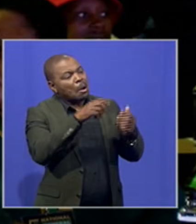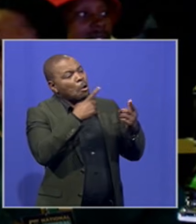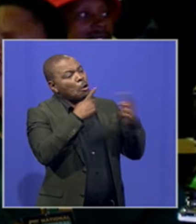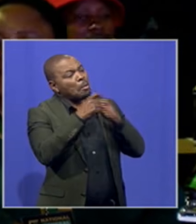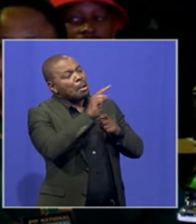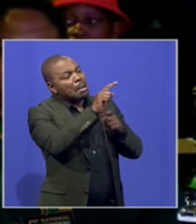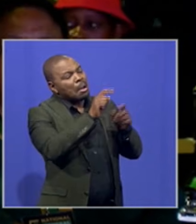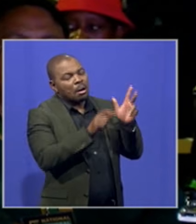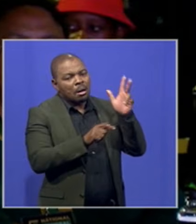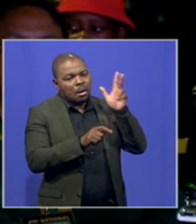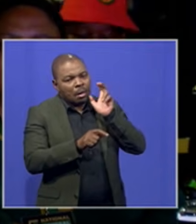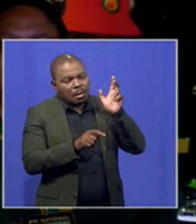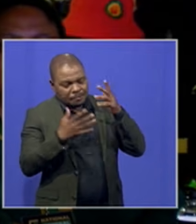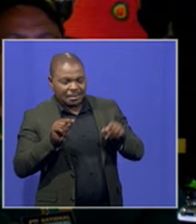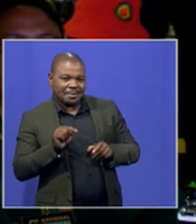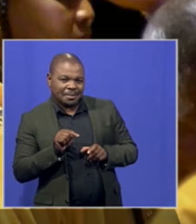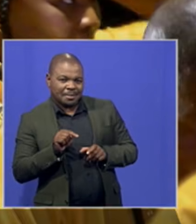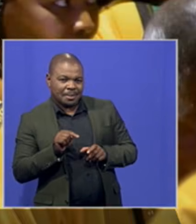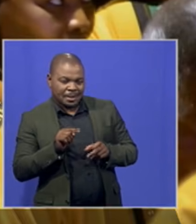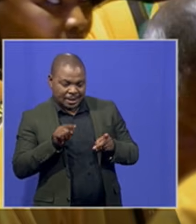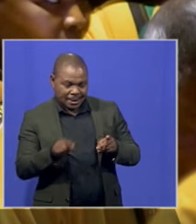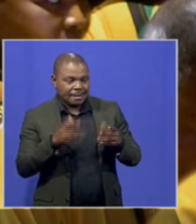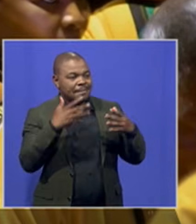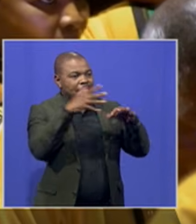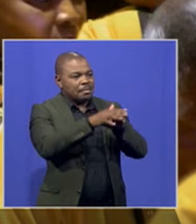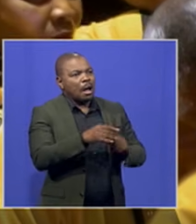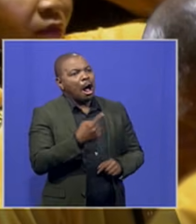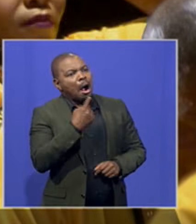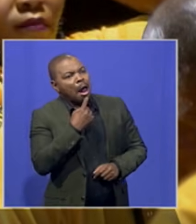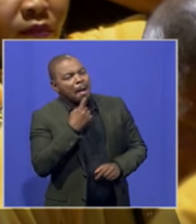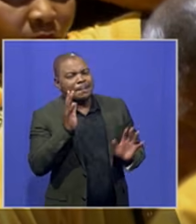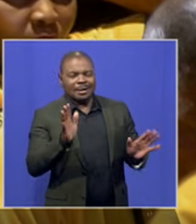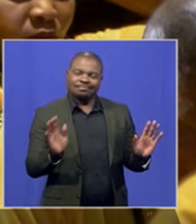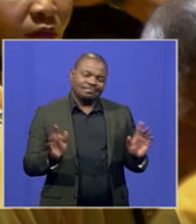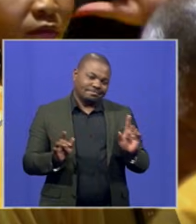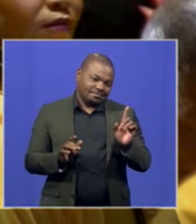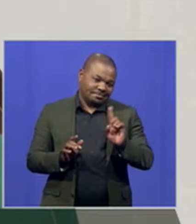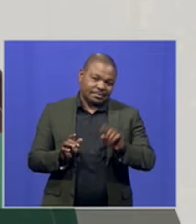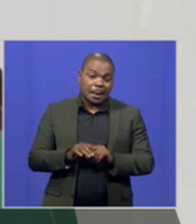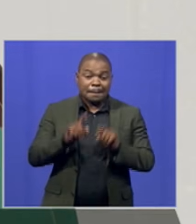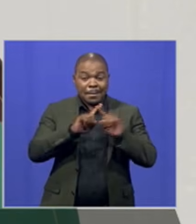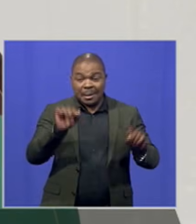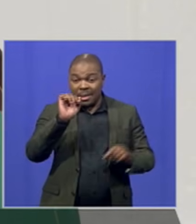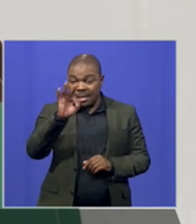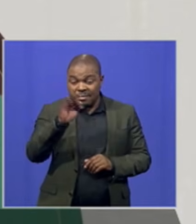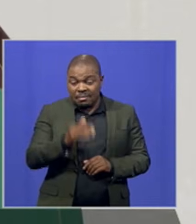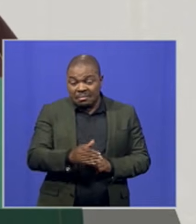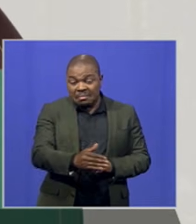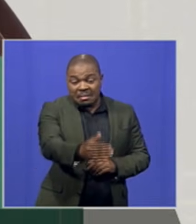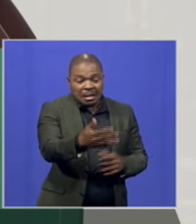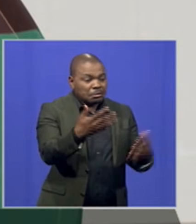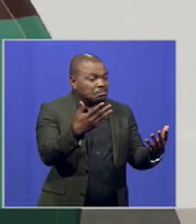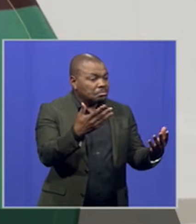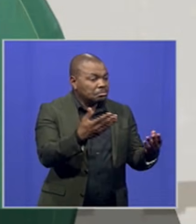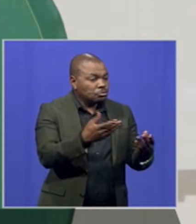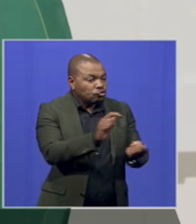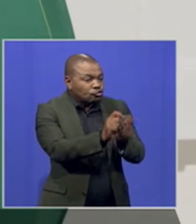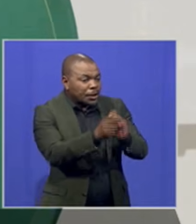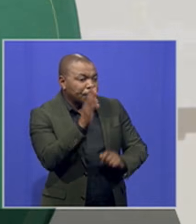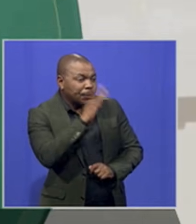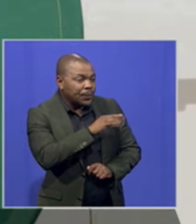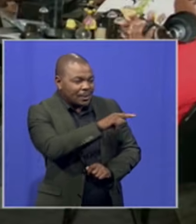sa baahi ba dietsa iseng ba bua fela empa ha o sa be le diphethoho fatshe mane baahi